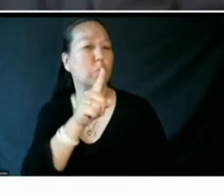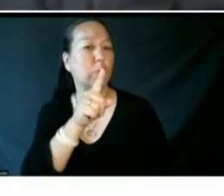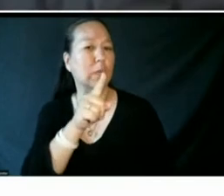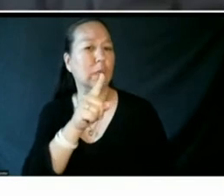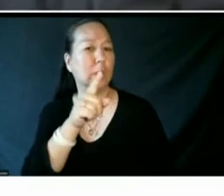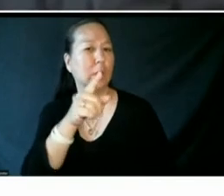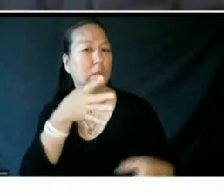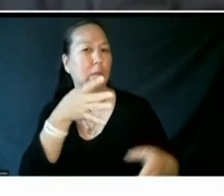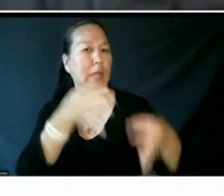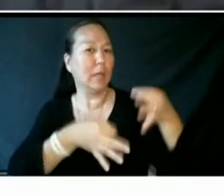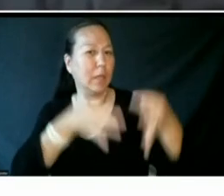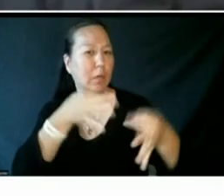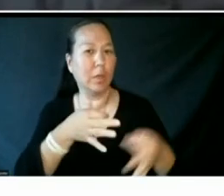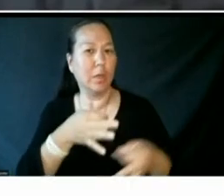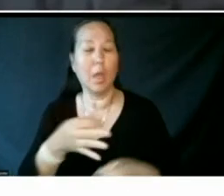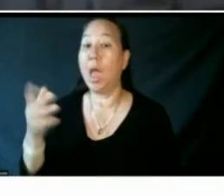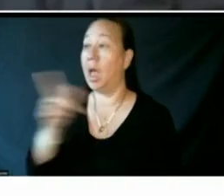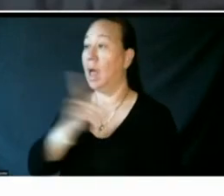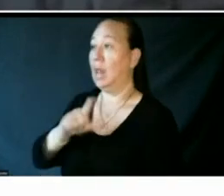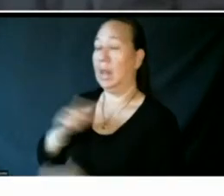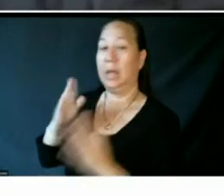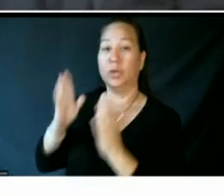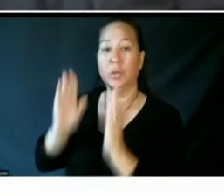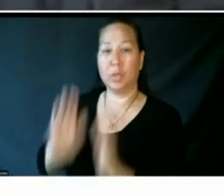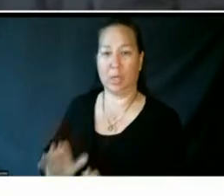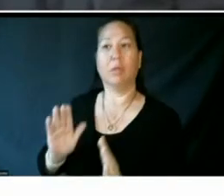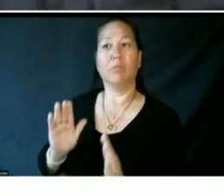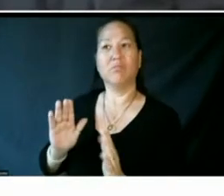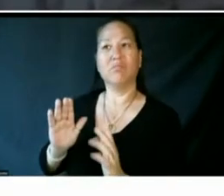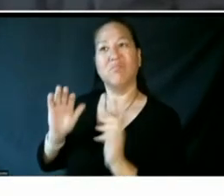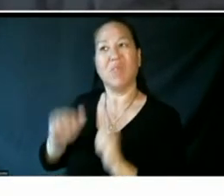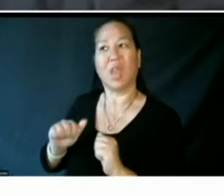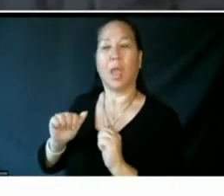can hold a group meeting, he can call it a hearing,